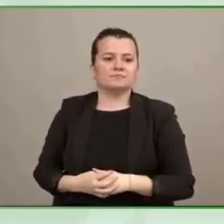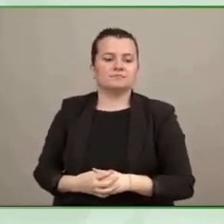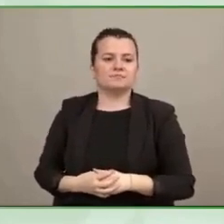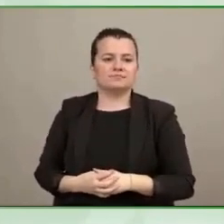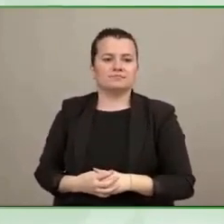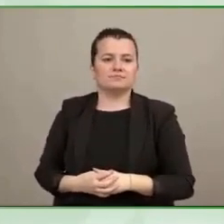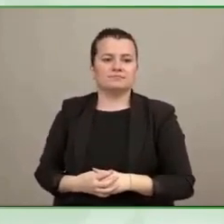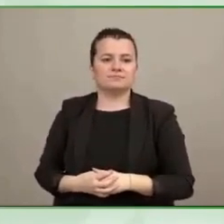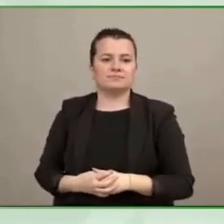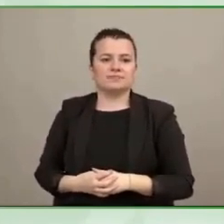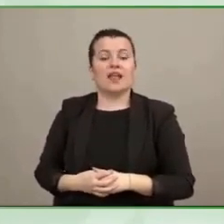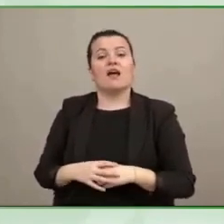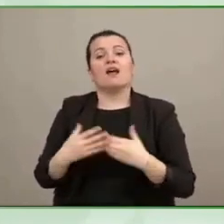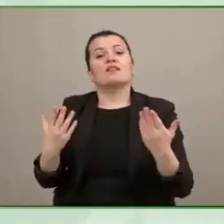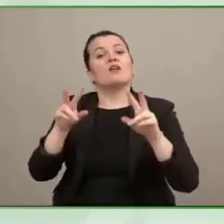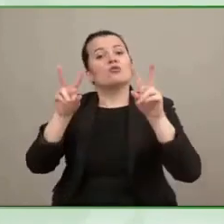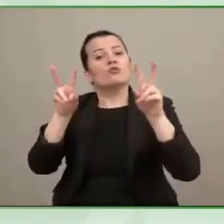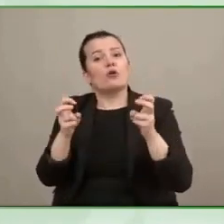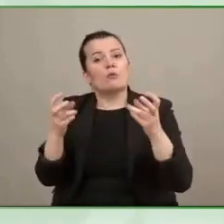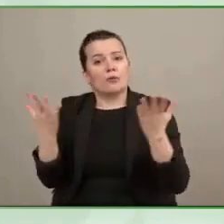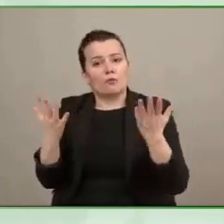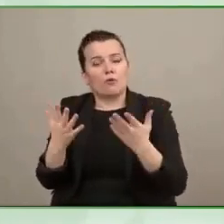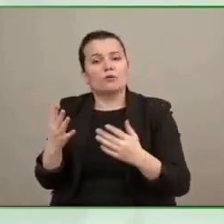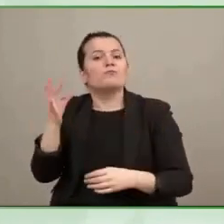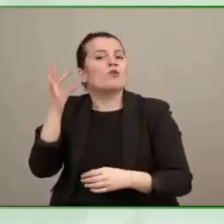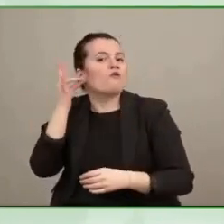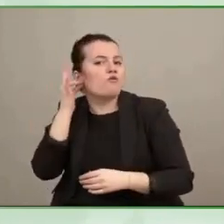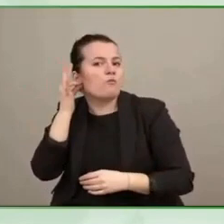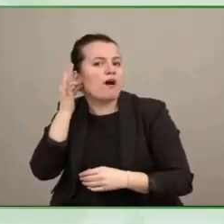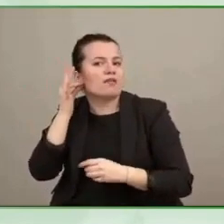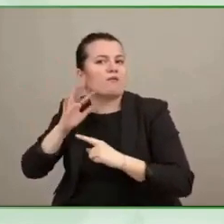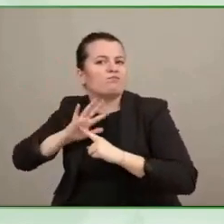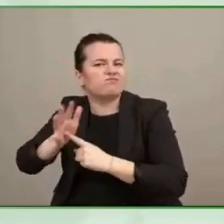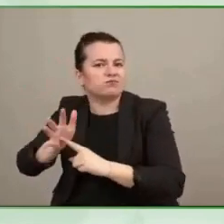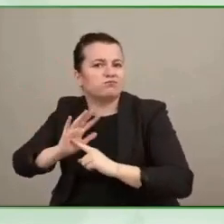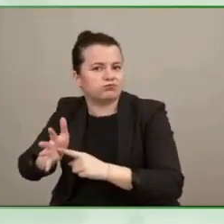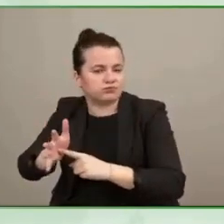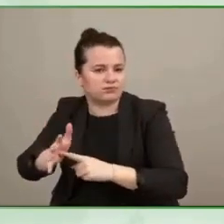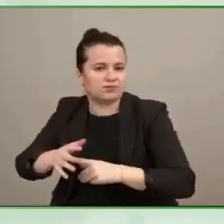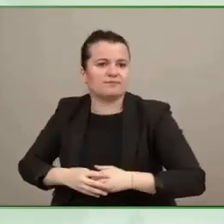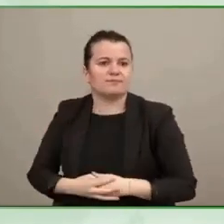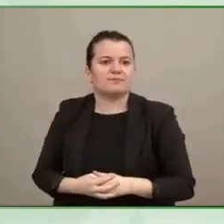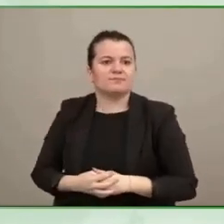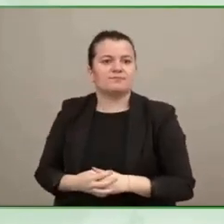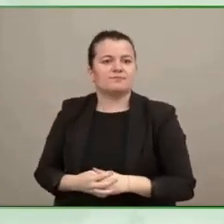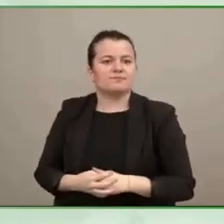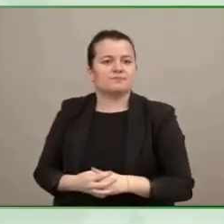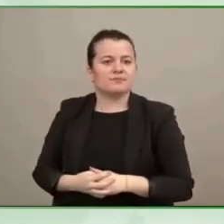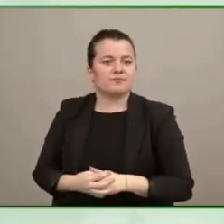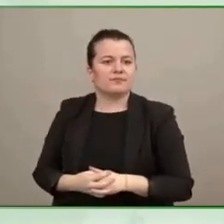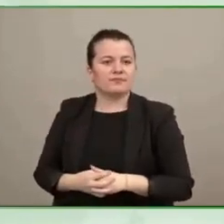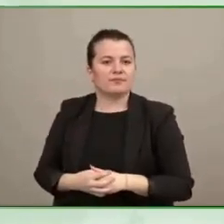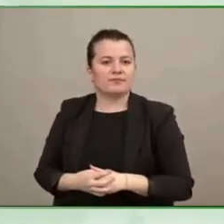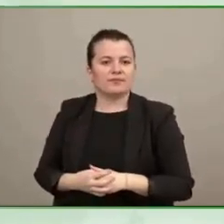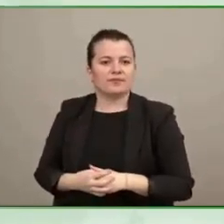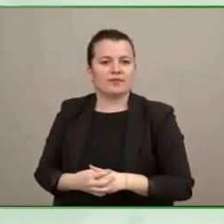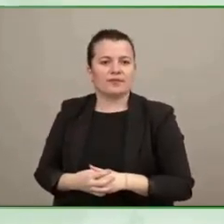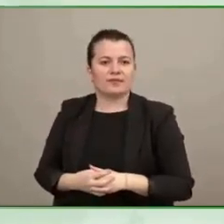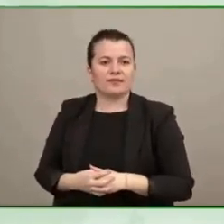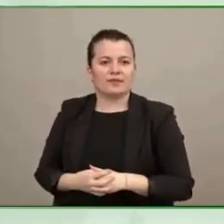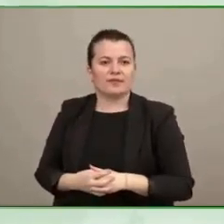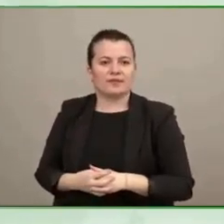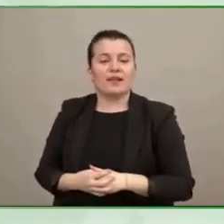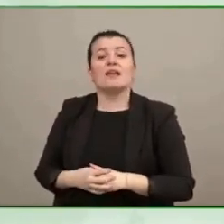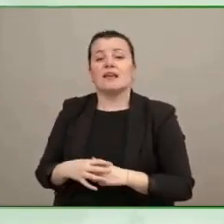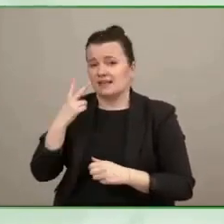GBV that have a most of center from all the Iraq government. But